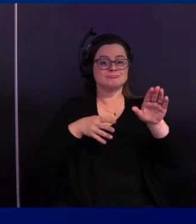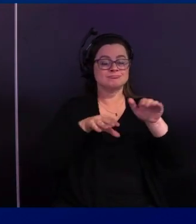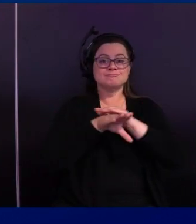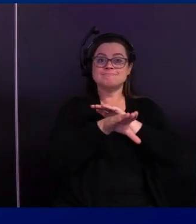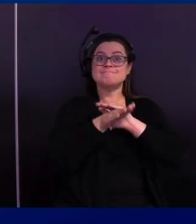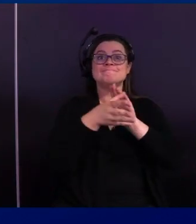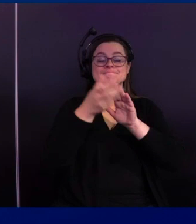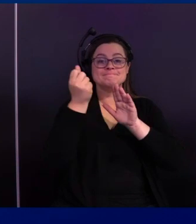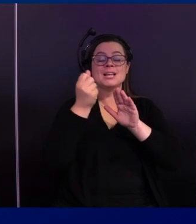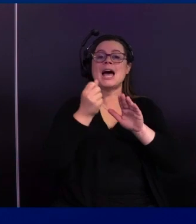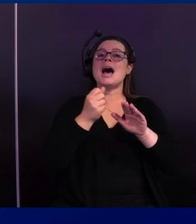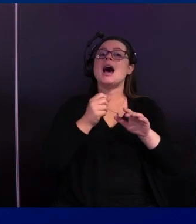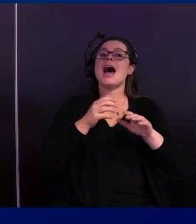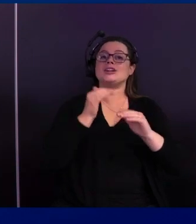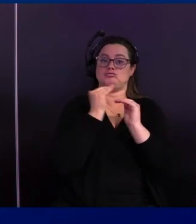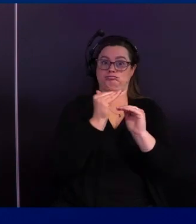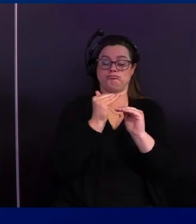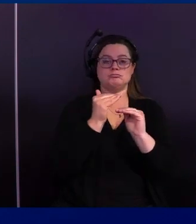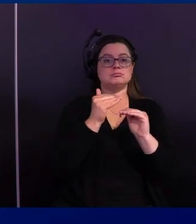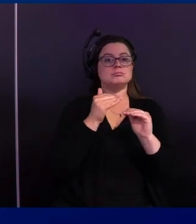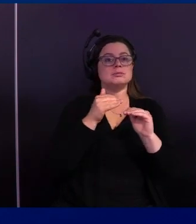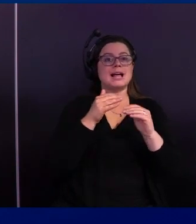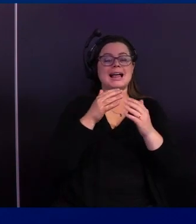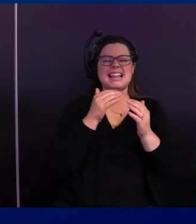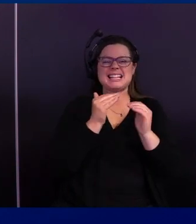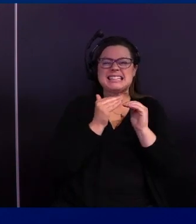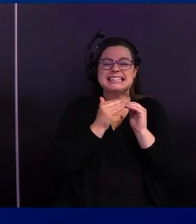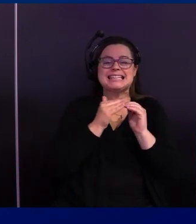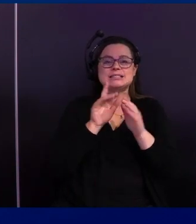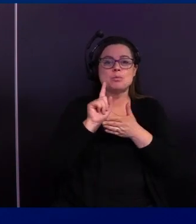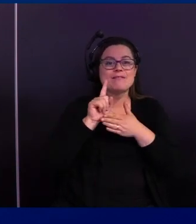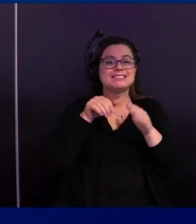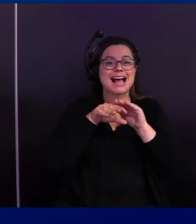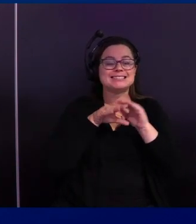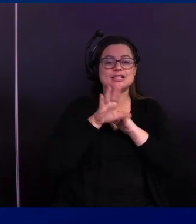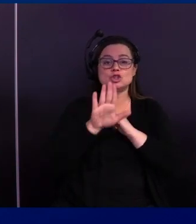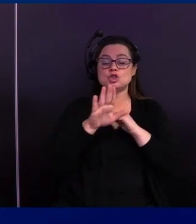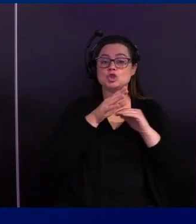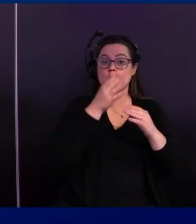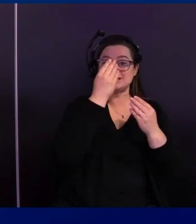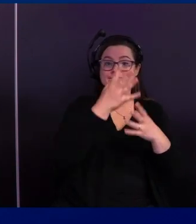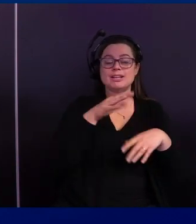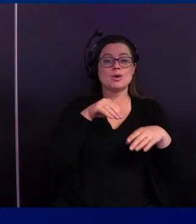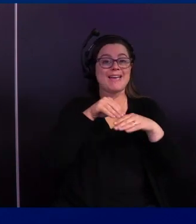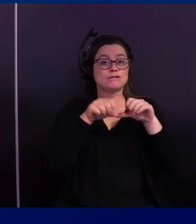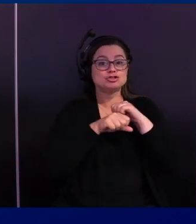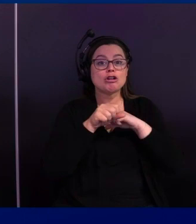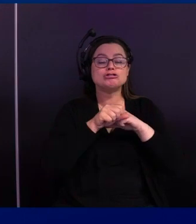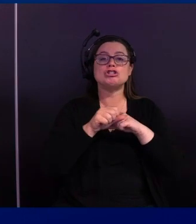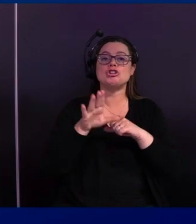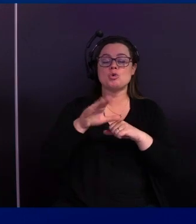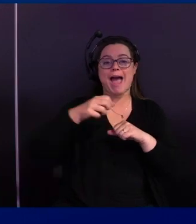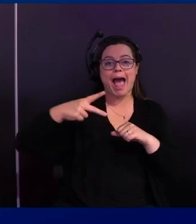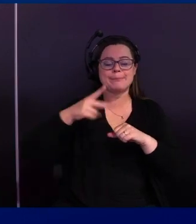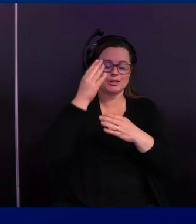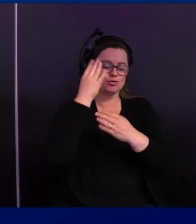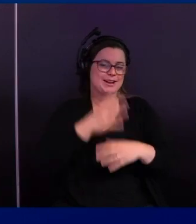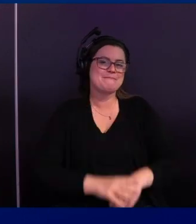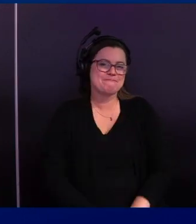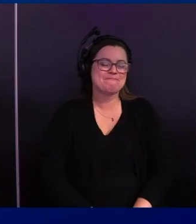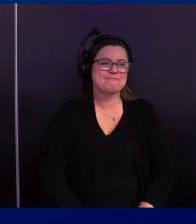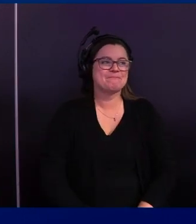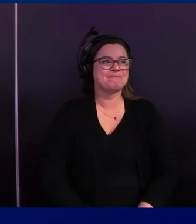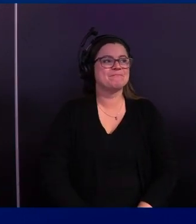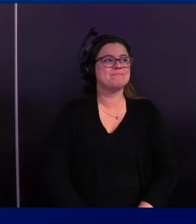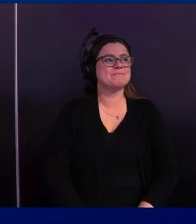privilege access to your infrastructure. You want least privilege access to your application, and you want least privilege access to your data. Yeah. So I